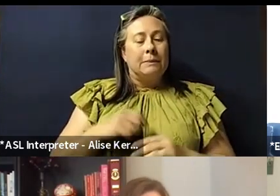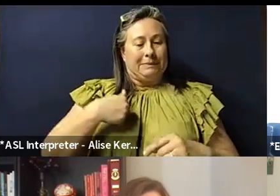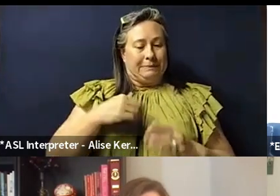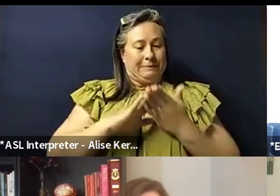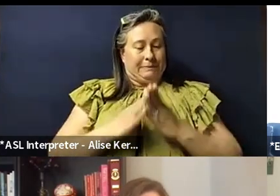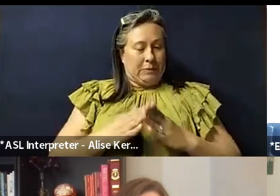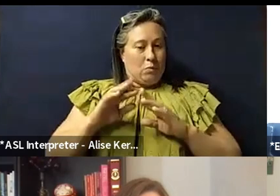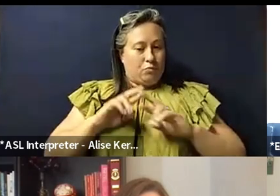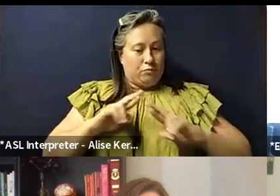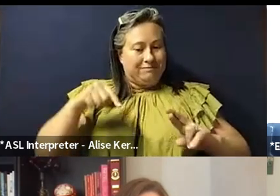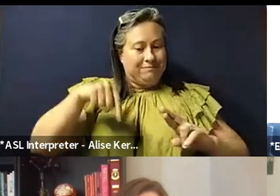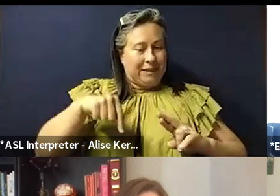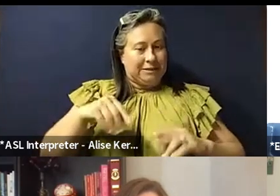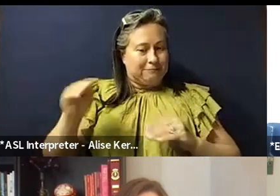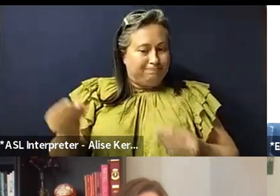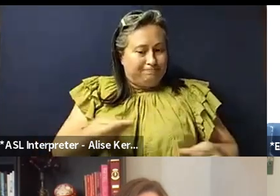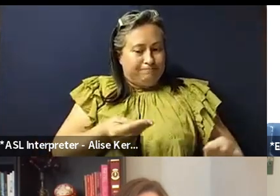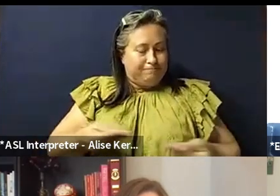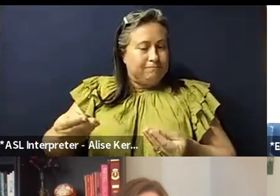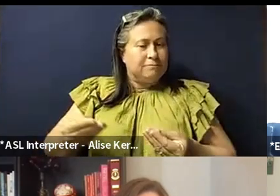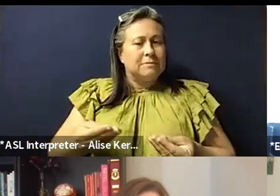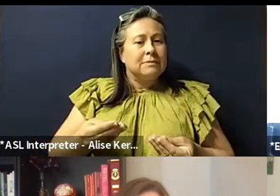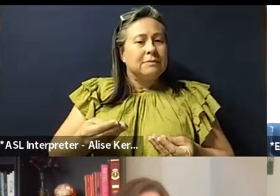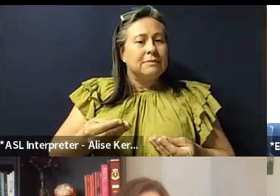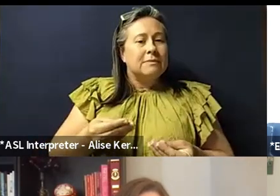this is that